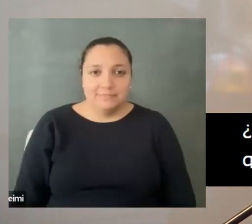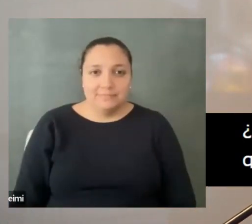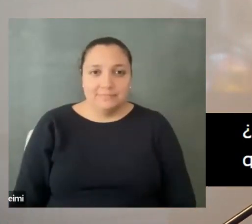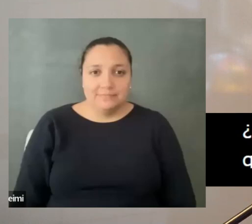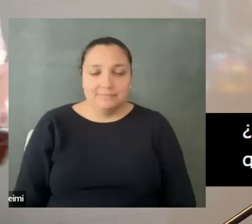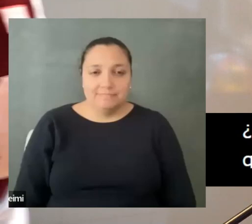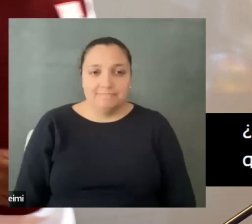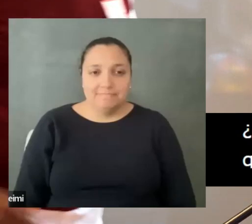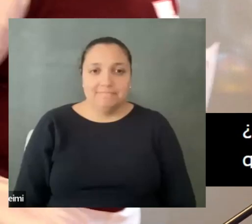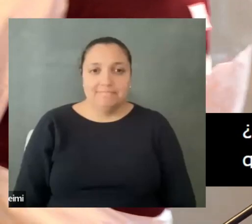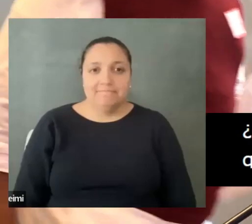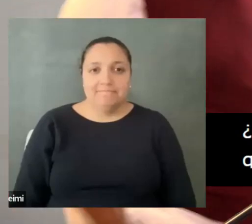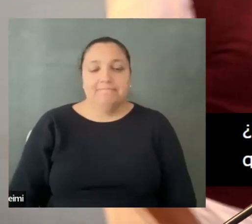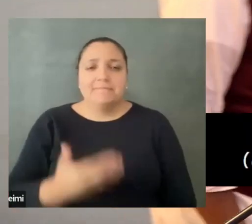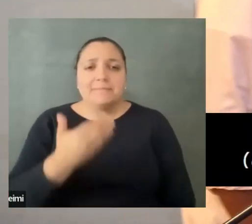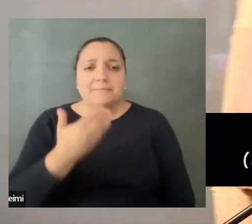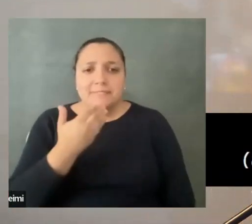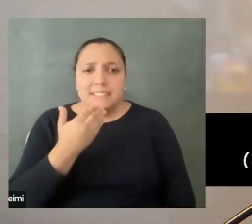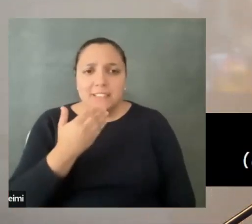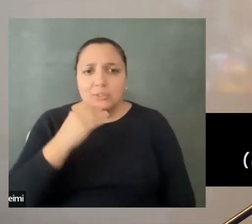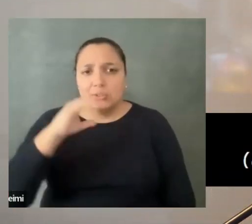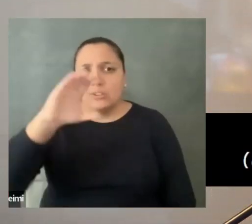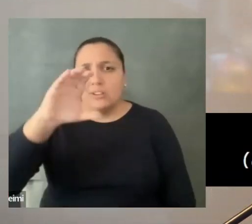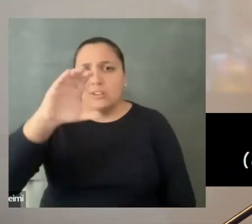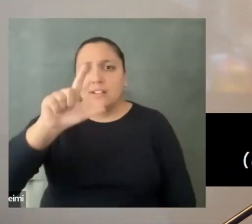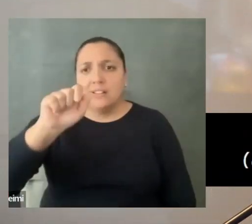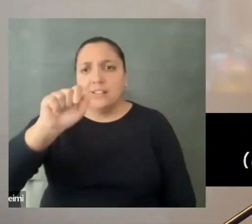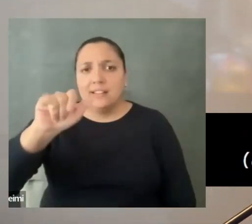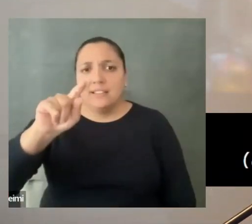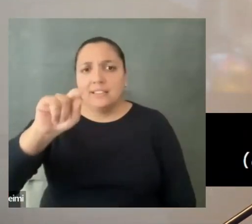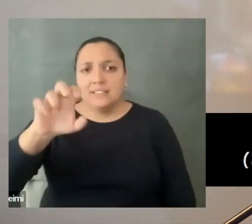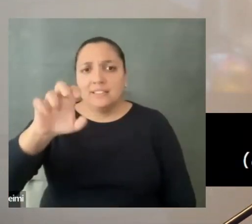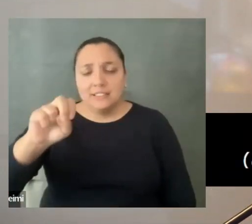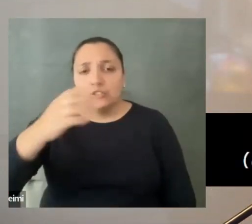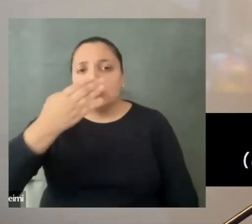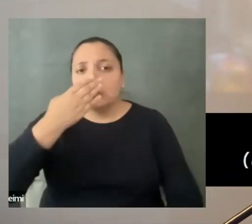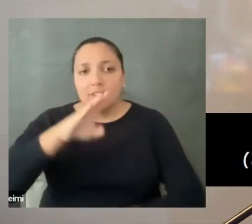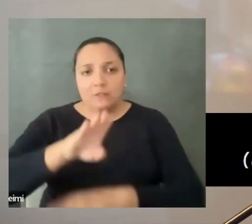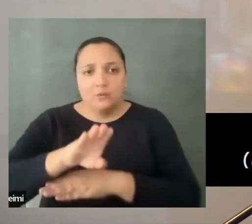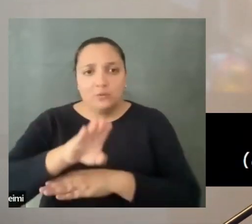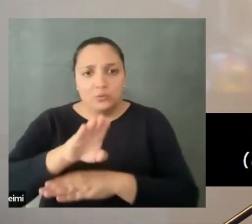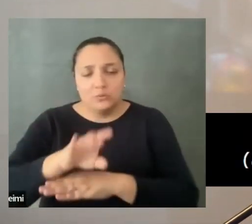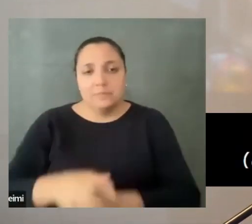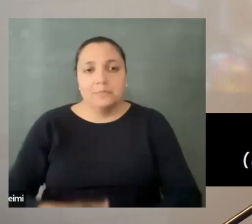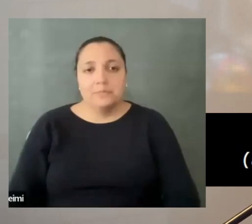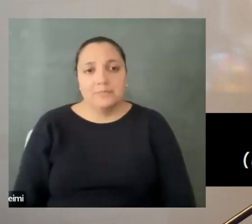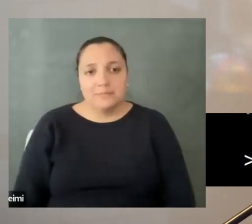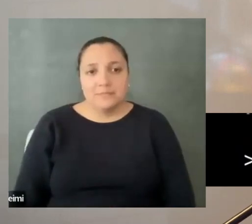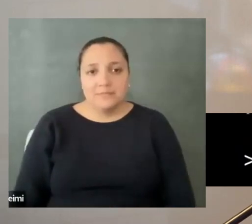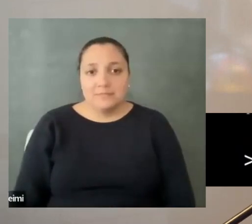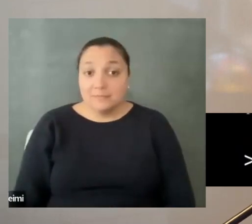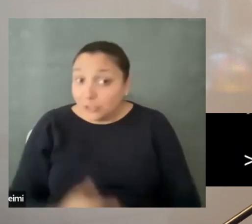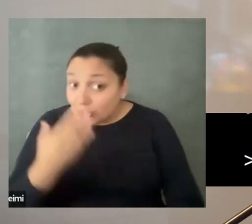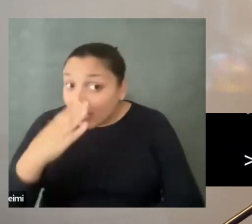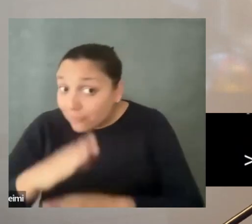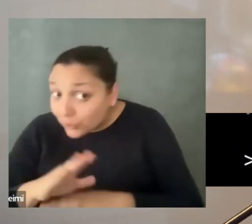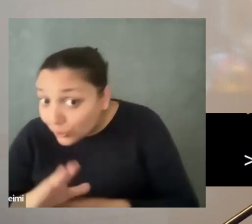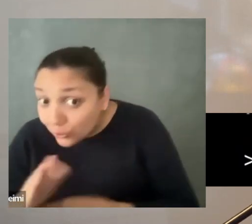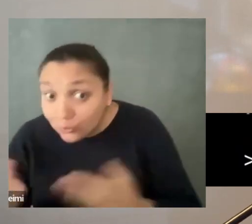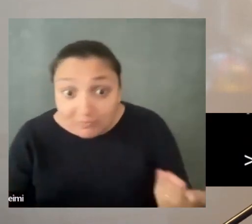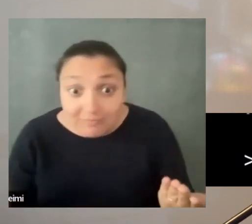Thank you. Thank you, Clayton. Good afternoon, everyone. Okay, let's do that one more time. Good afternoon,